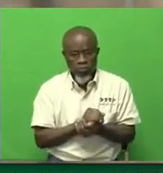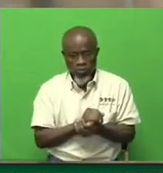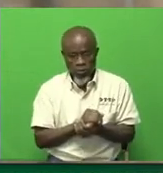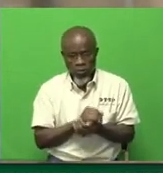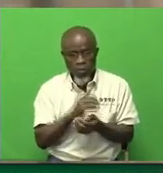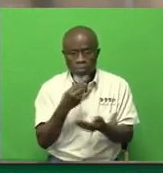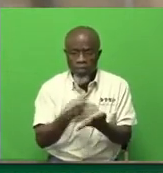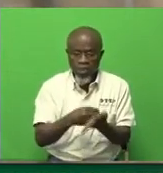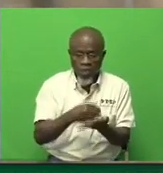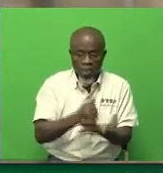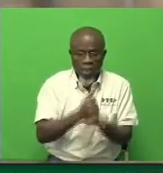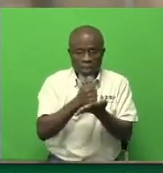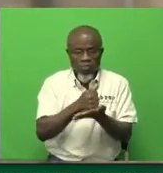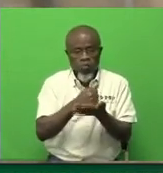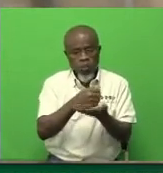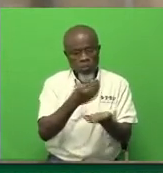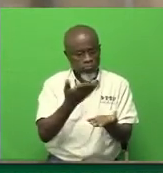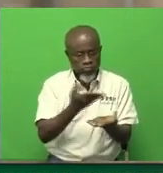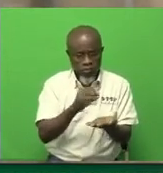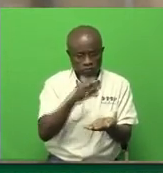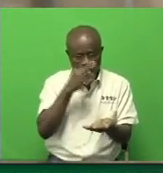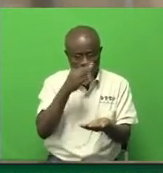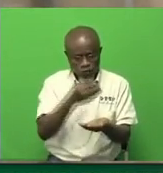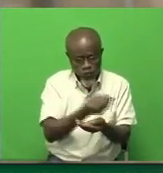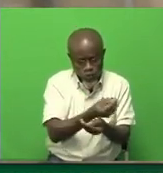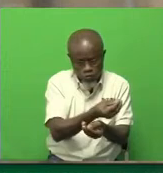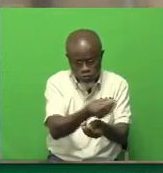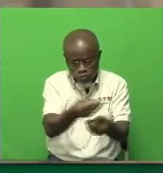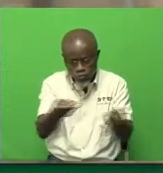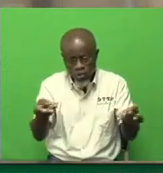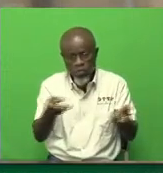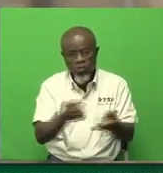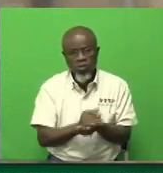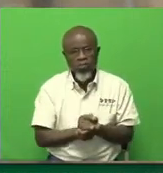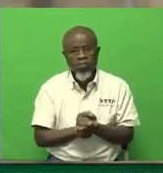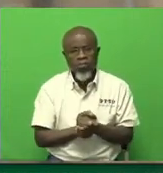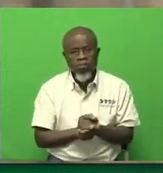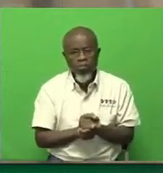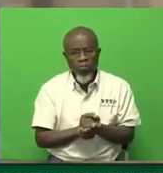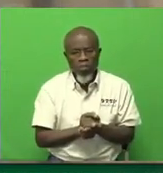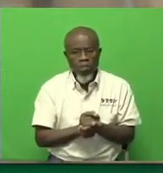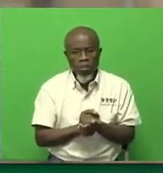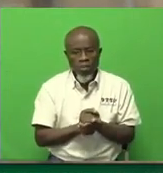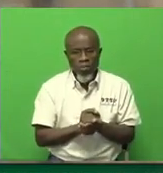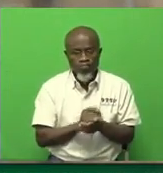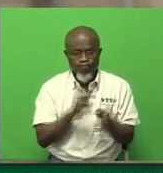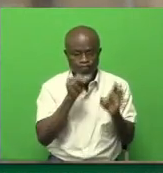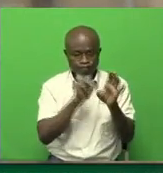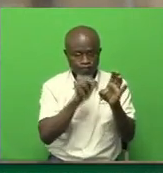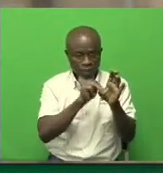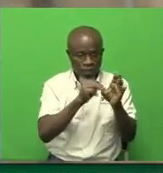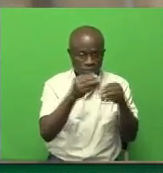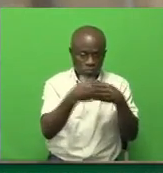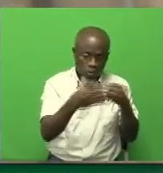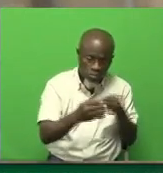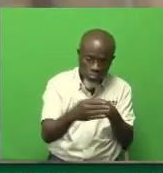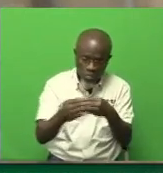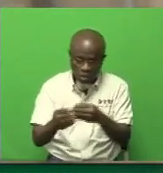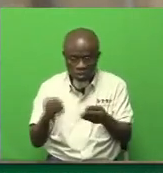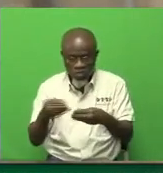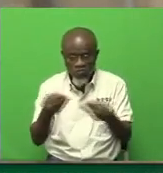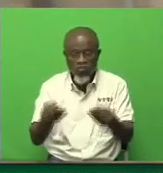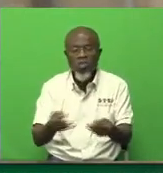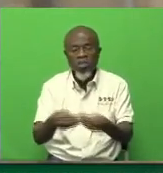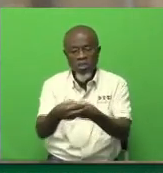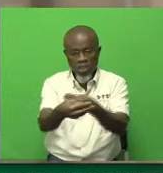speaker 139 906 Market boxes to the value of 81 million